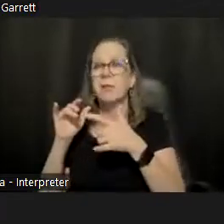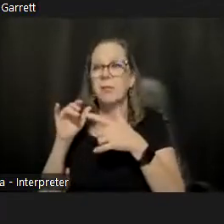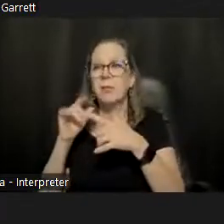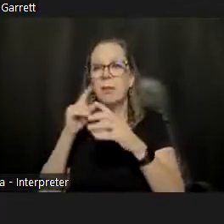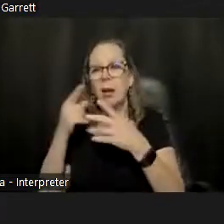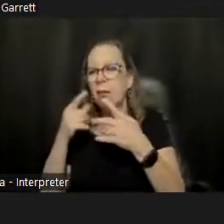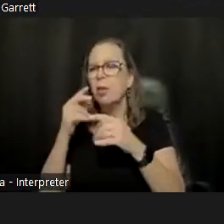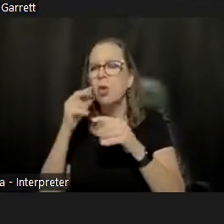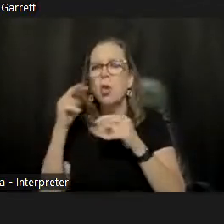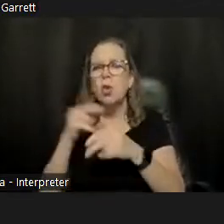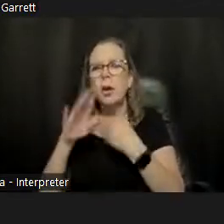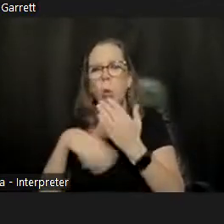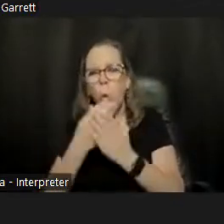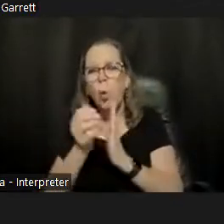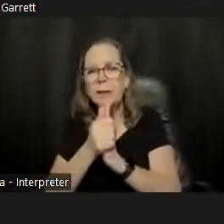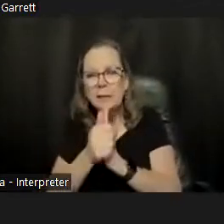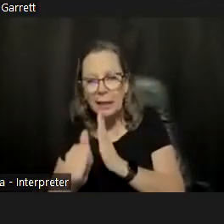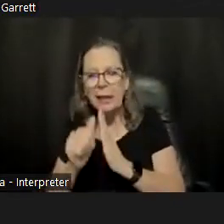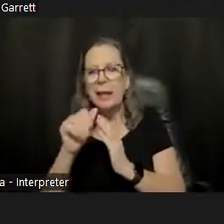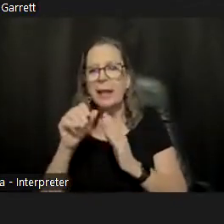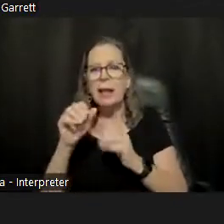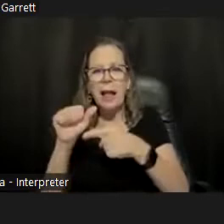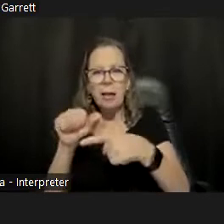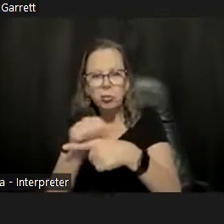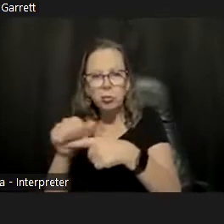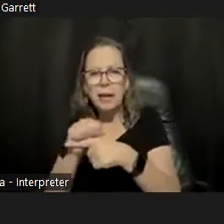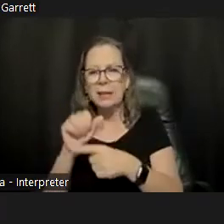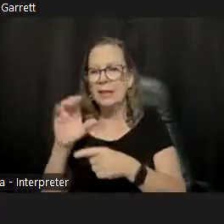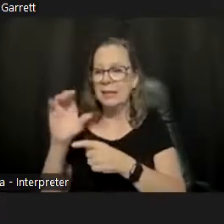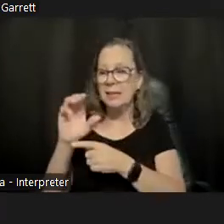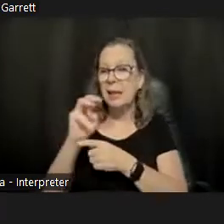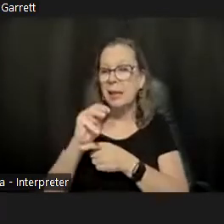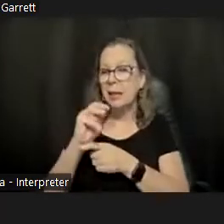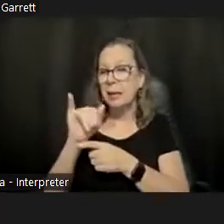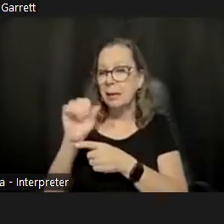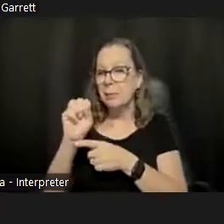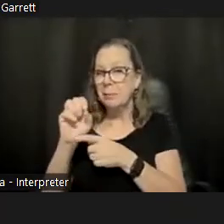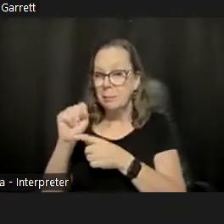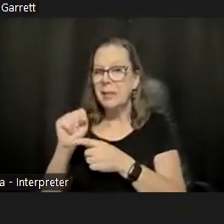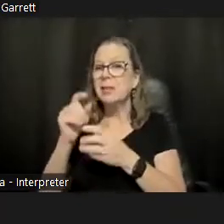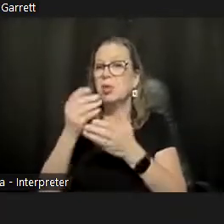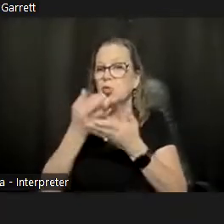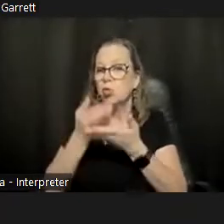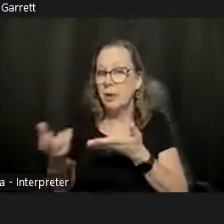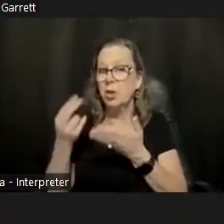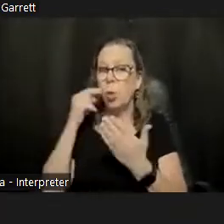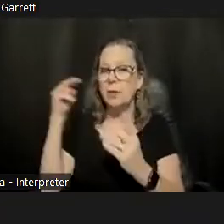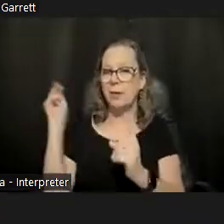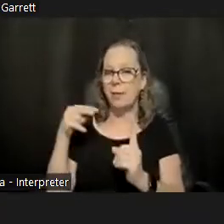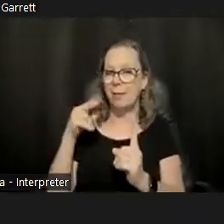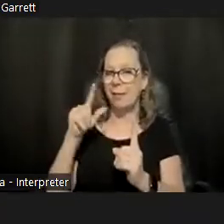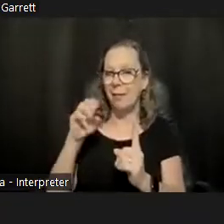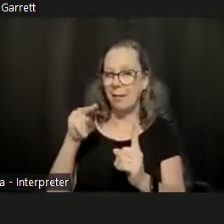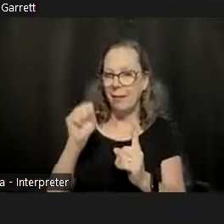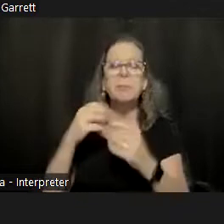full-scale exercises in a CMIST resource lens. So no matter where we're at, if we're in the